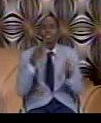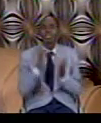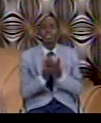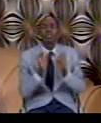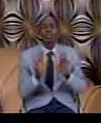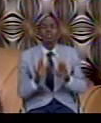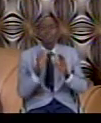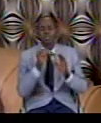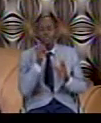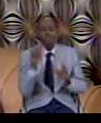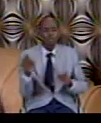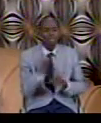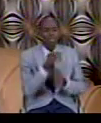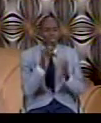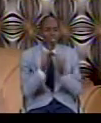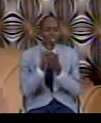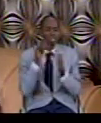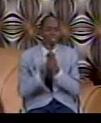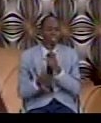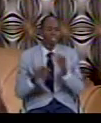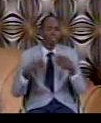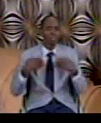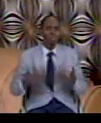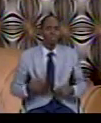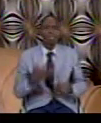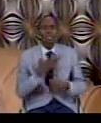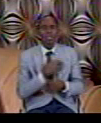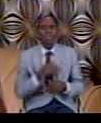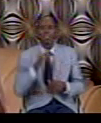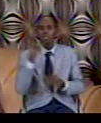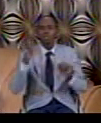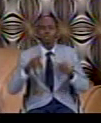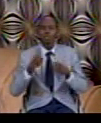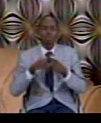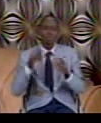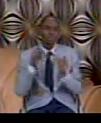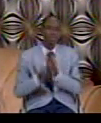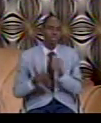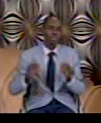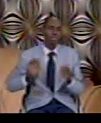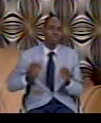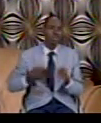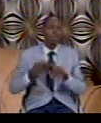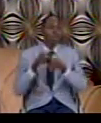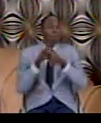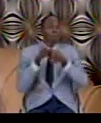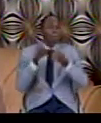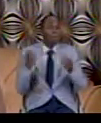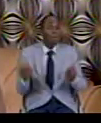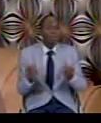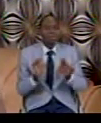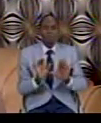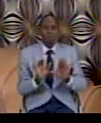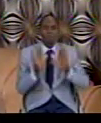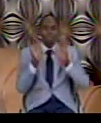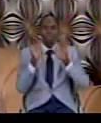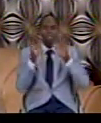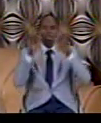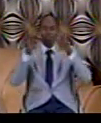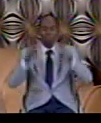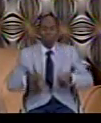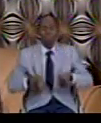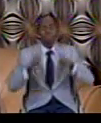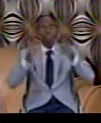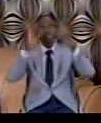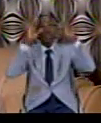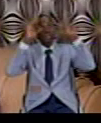kill the body and are not able to kill the soul, but rather fear him which is able to